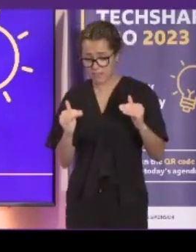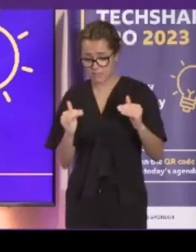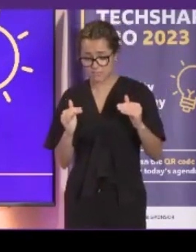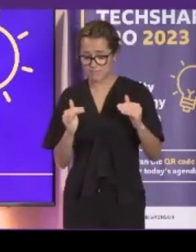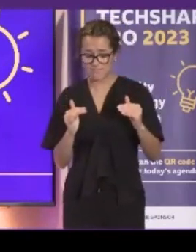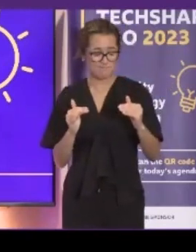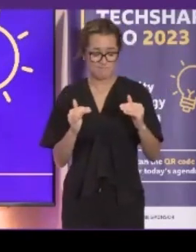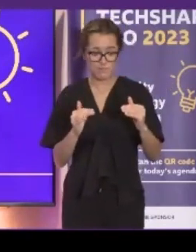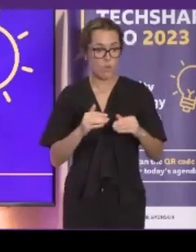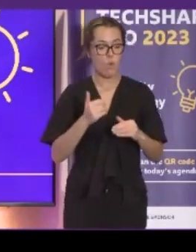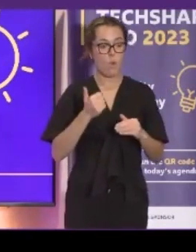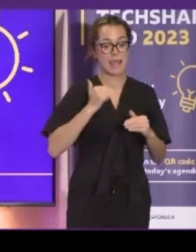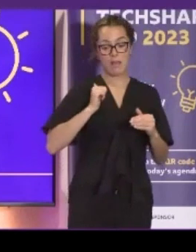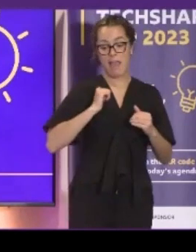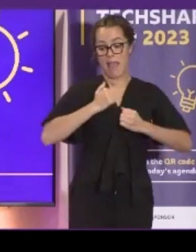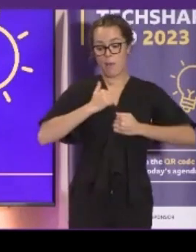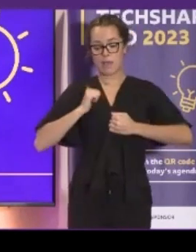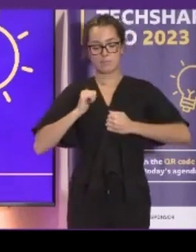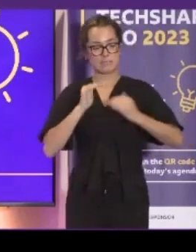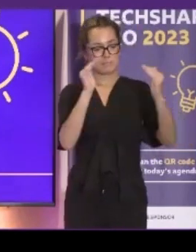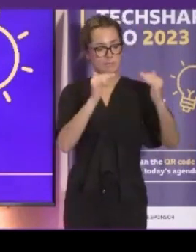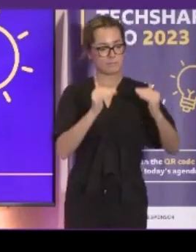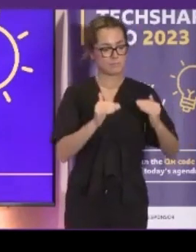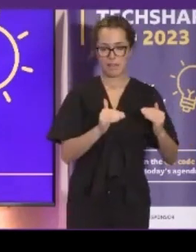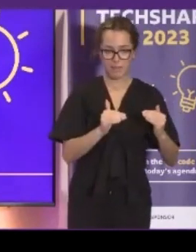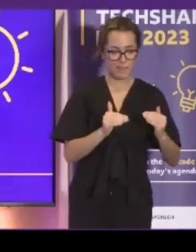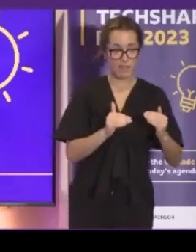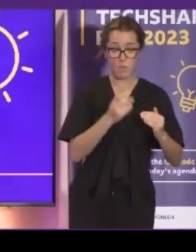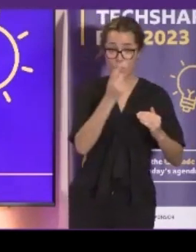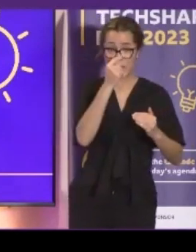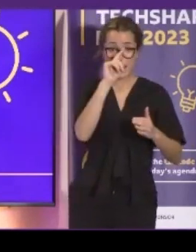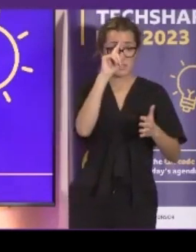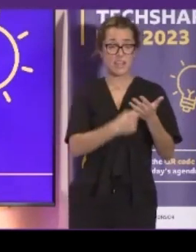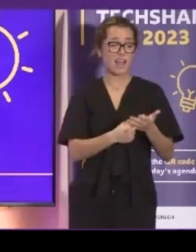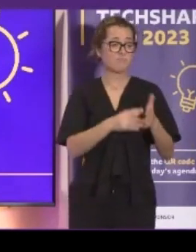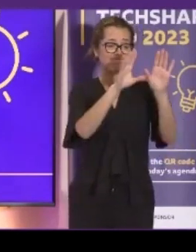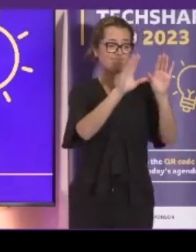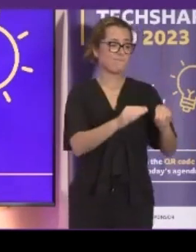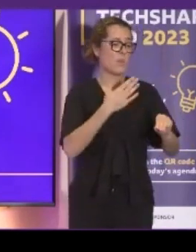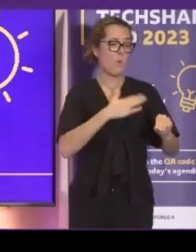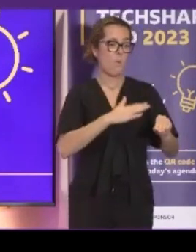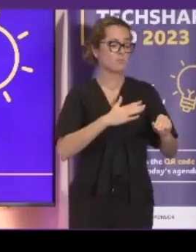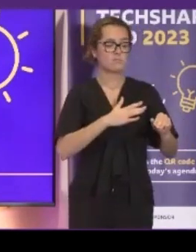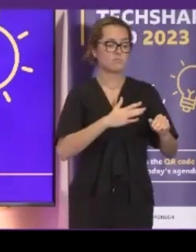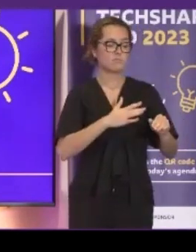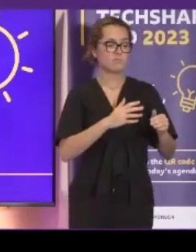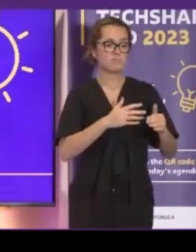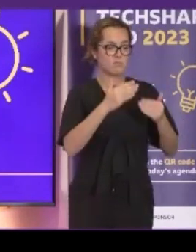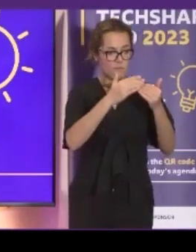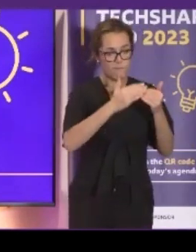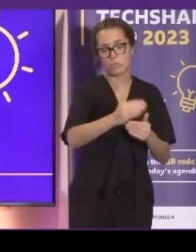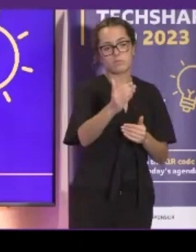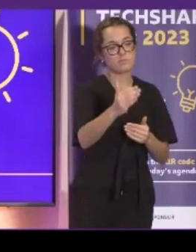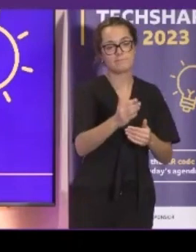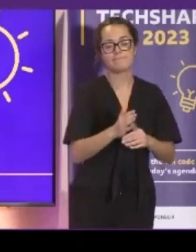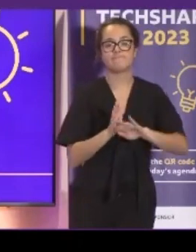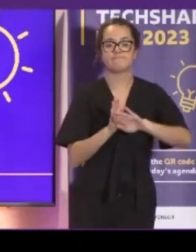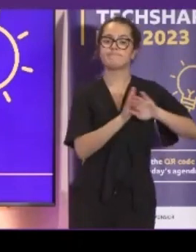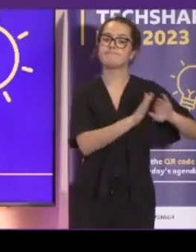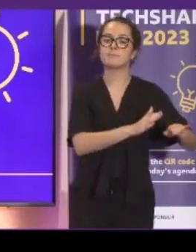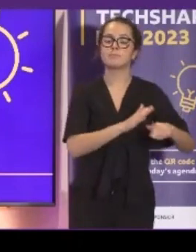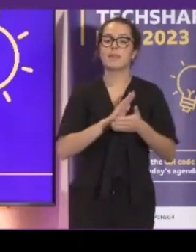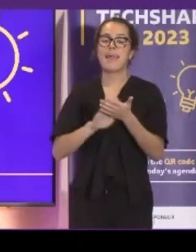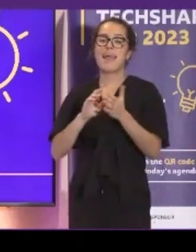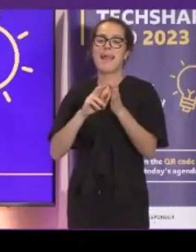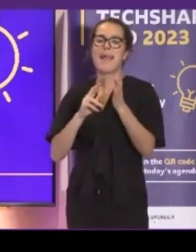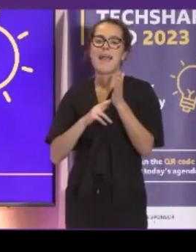expectations, then, of course, we can always choose not to proceed with the supplier. And I think, you know, Hanna, I think